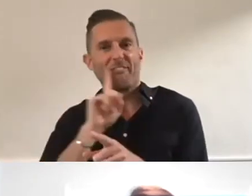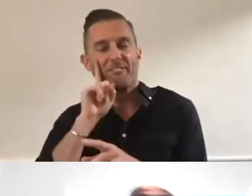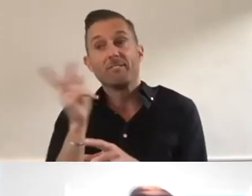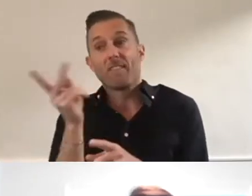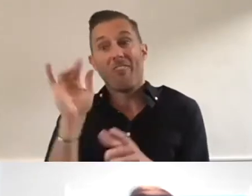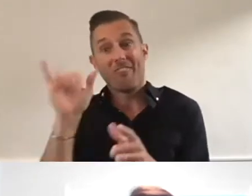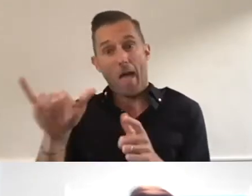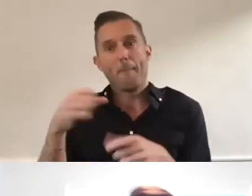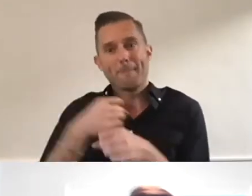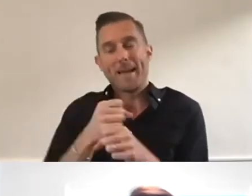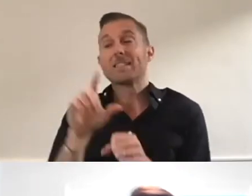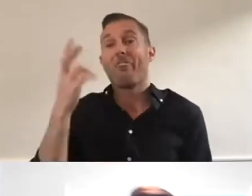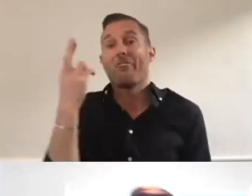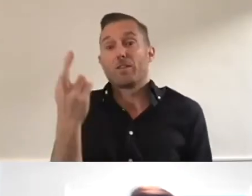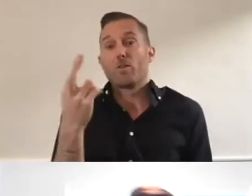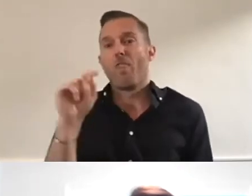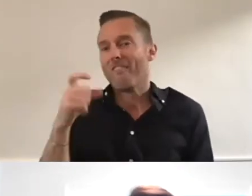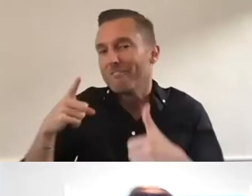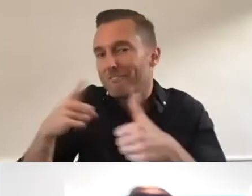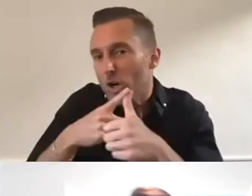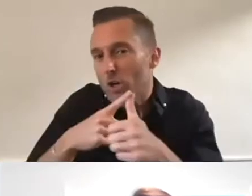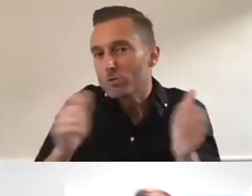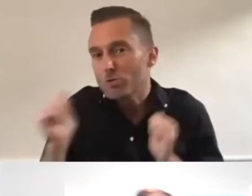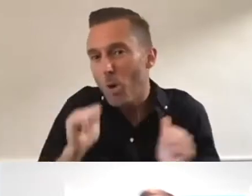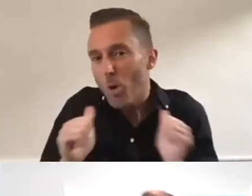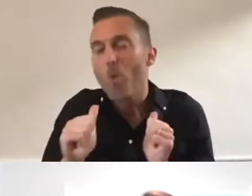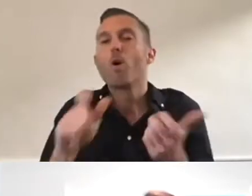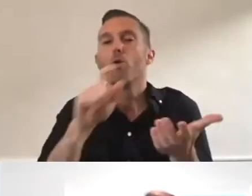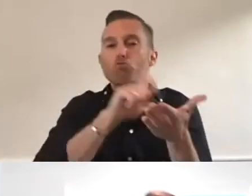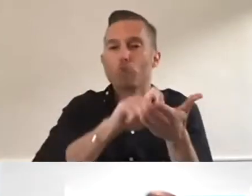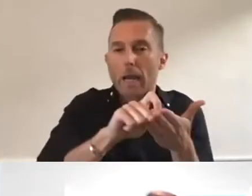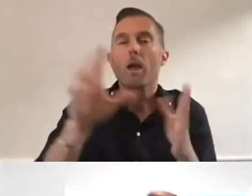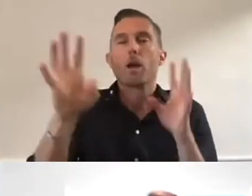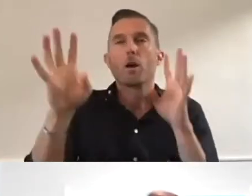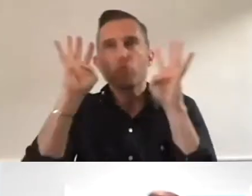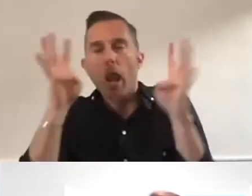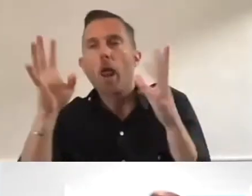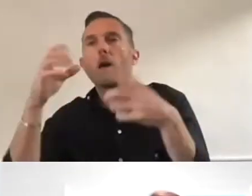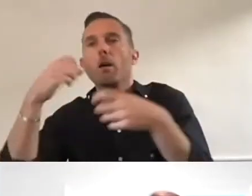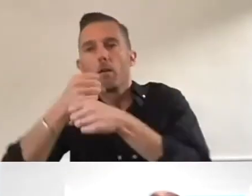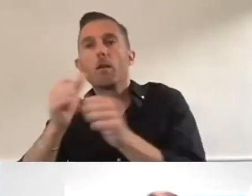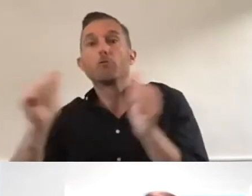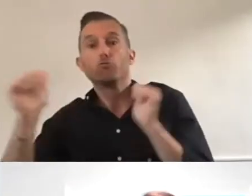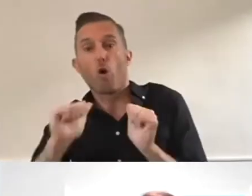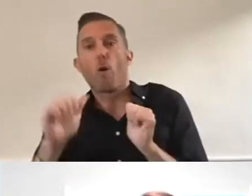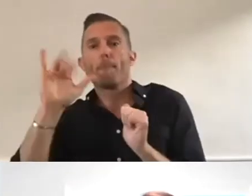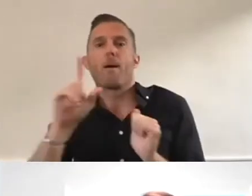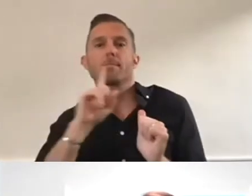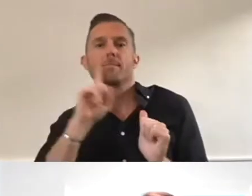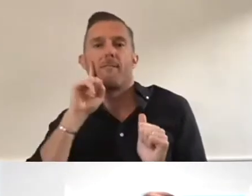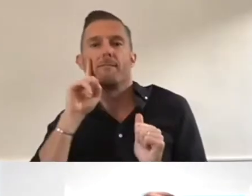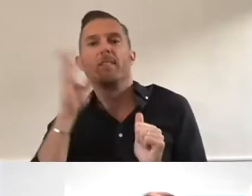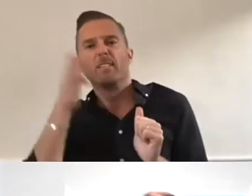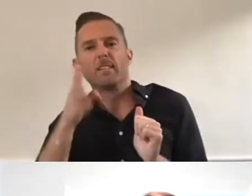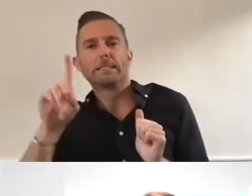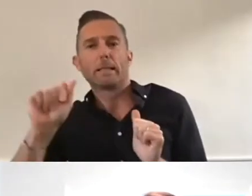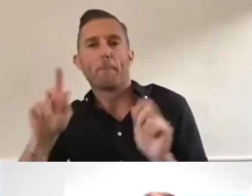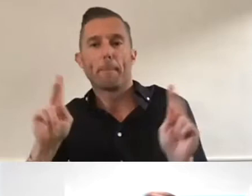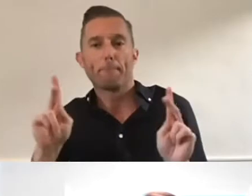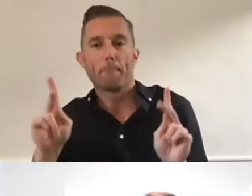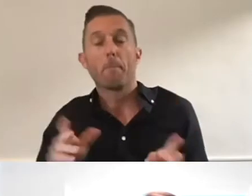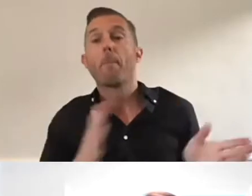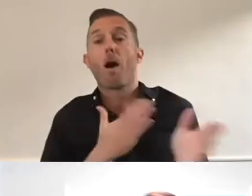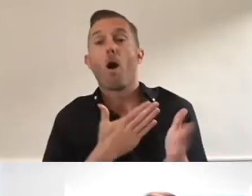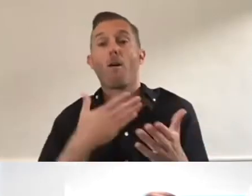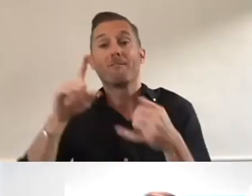created, written, and starring deaf or disabled people. Our final panelist is Elisabeth